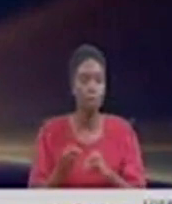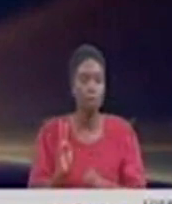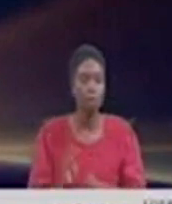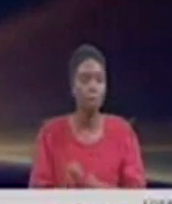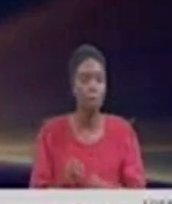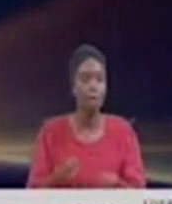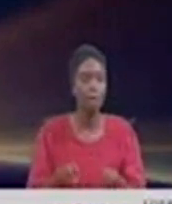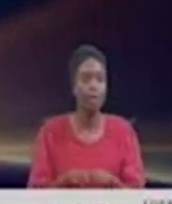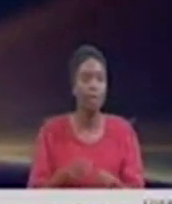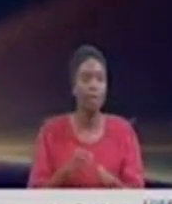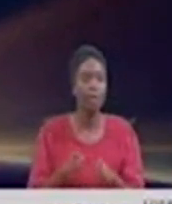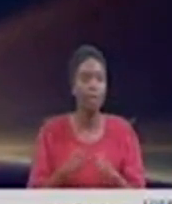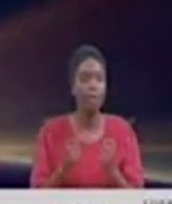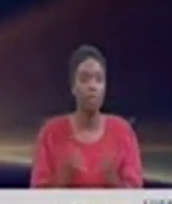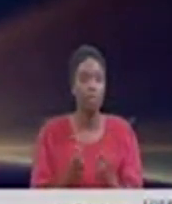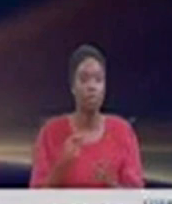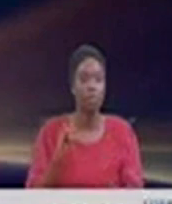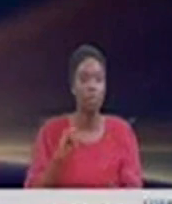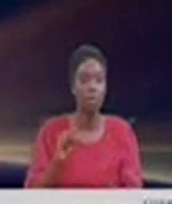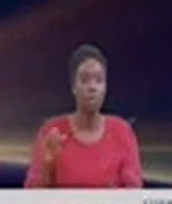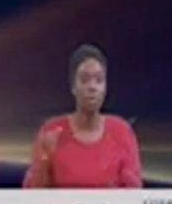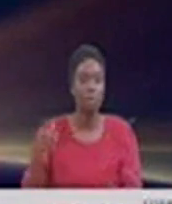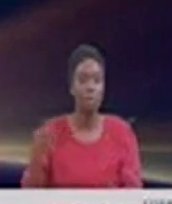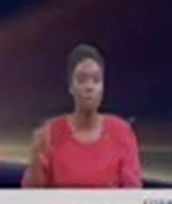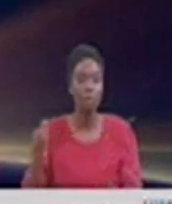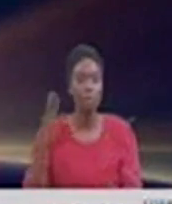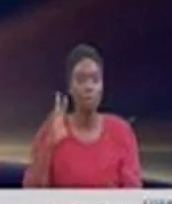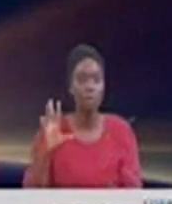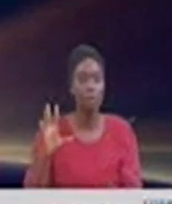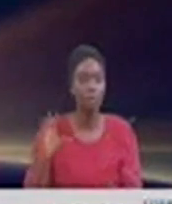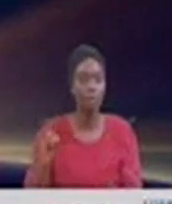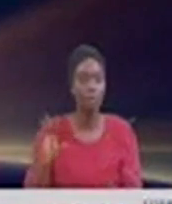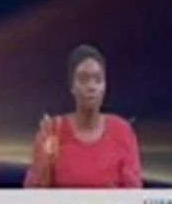numbered of them, even of the tribe of Issachar, were